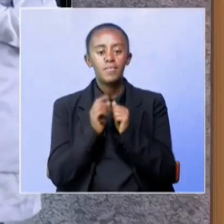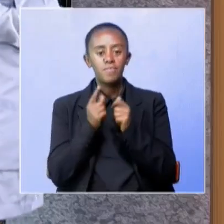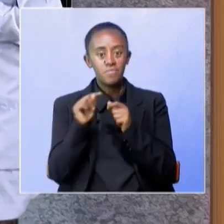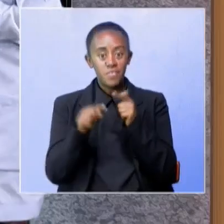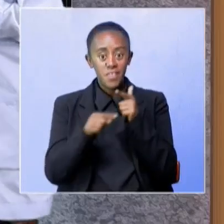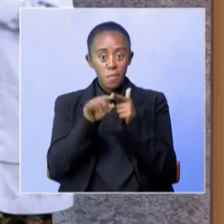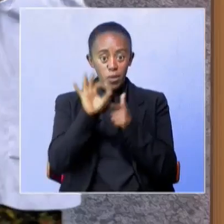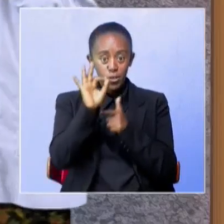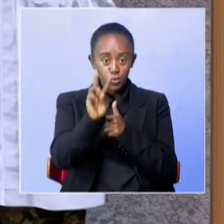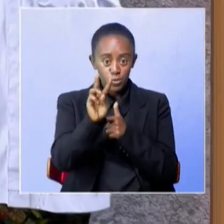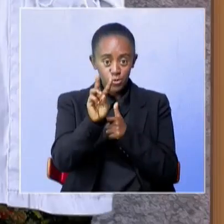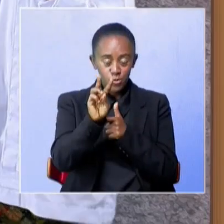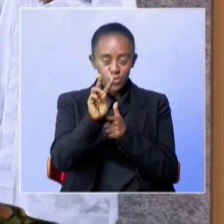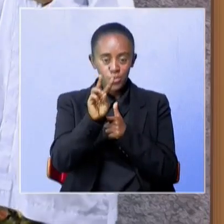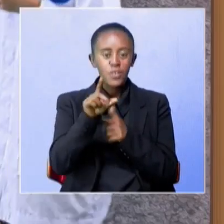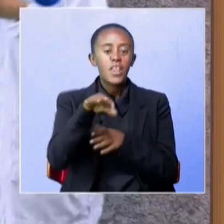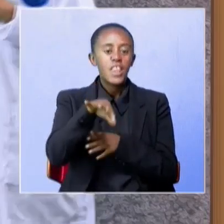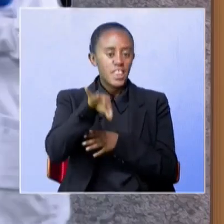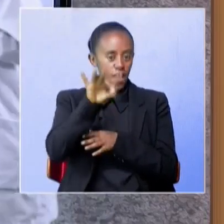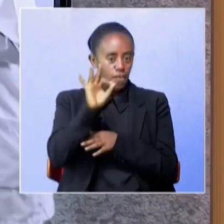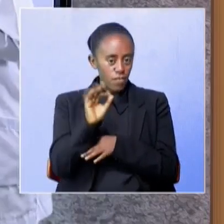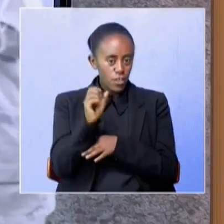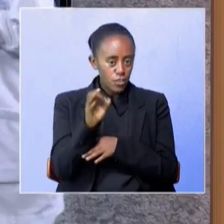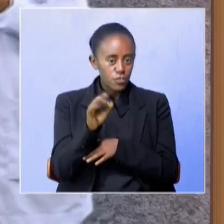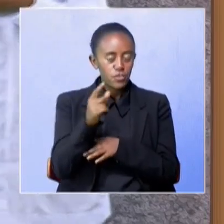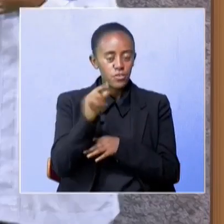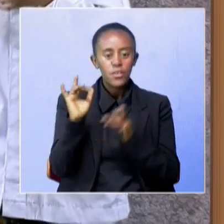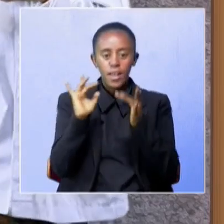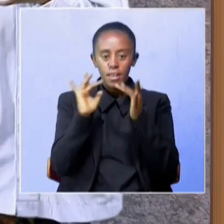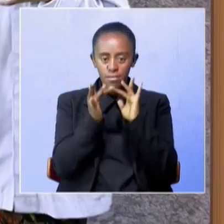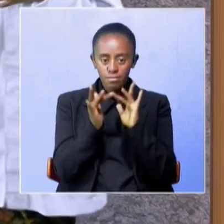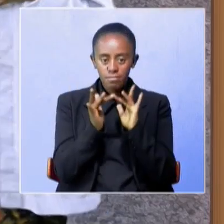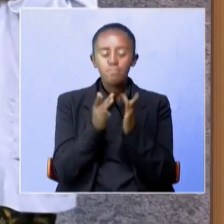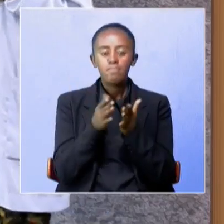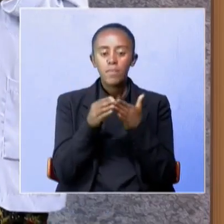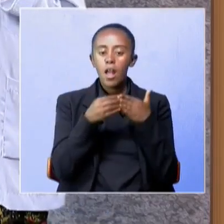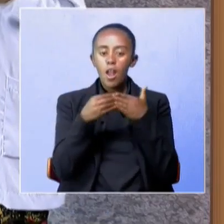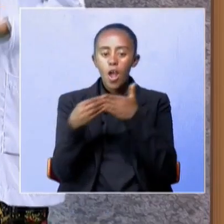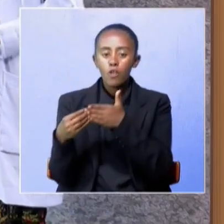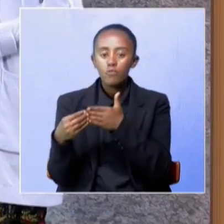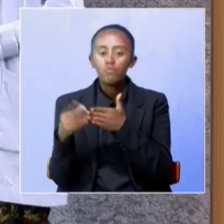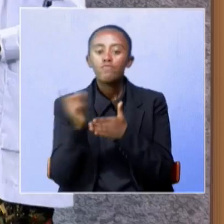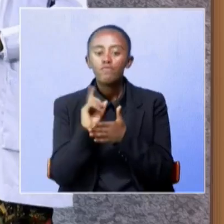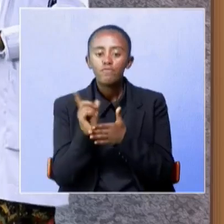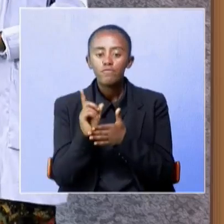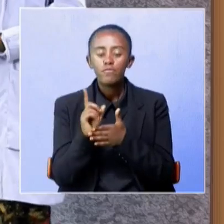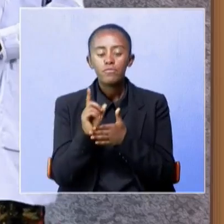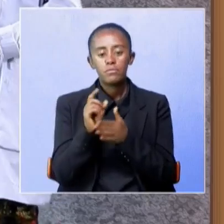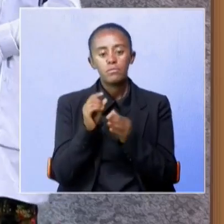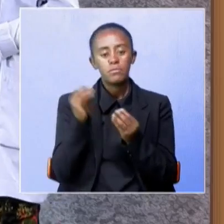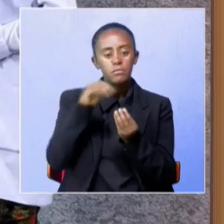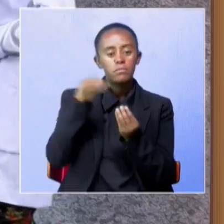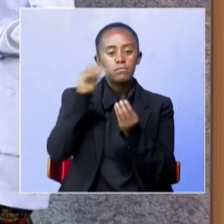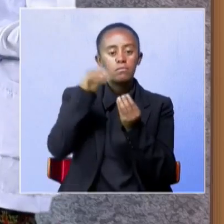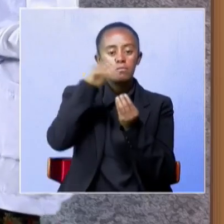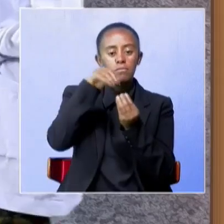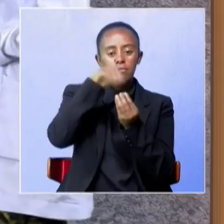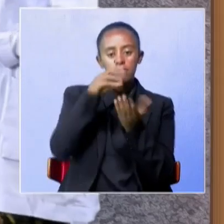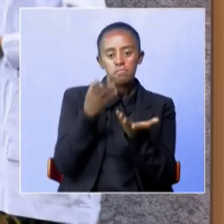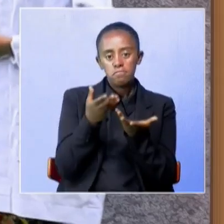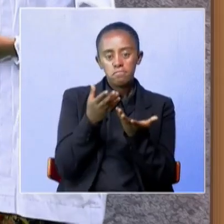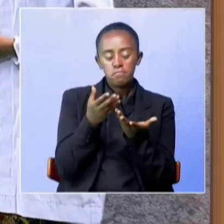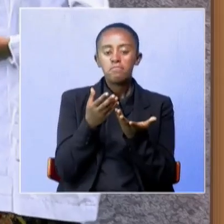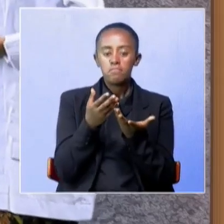number 2. The invention of the internet led to what? The increase in something in this